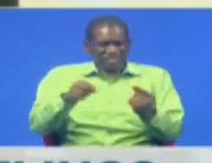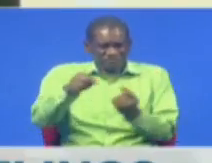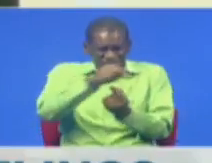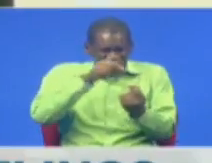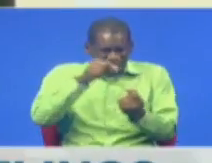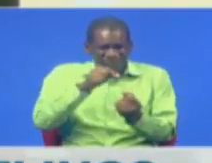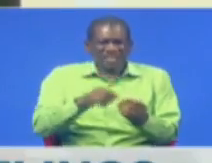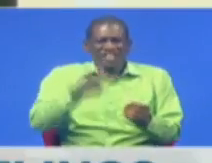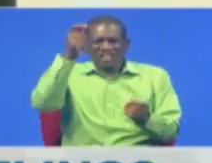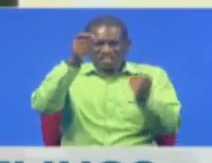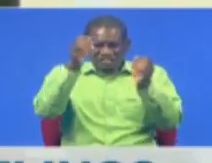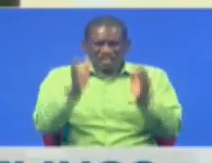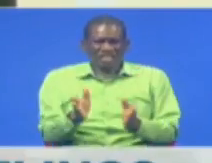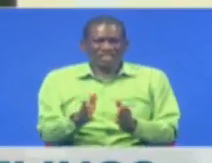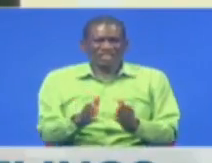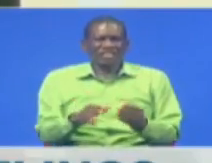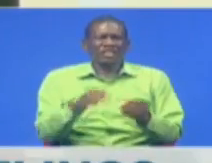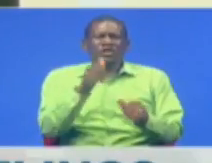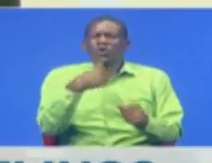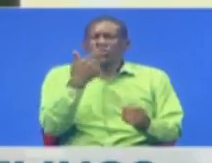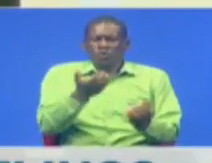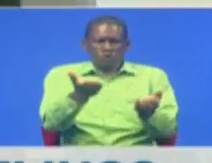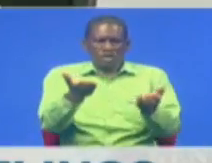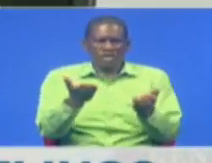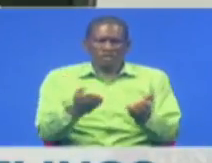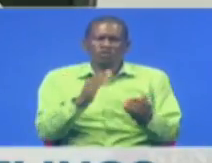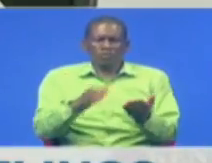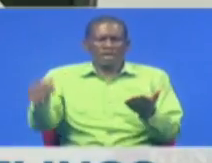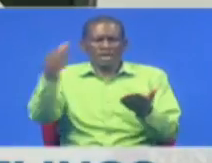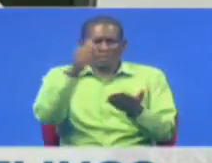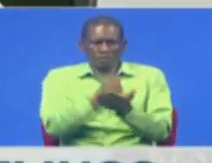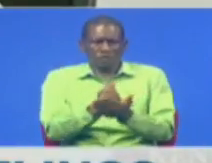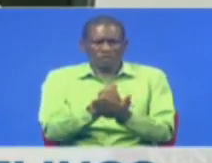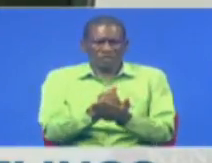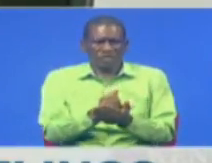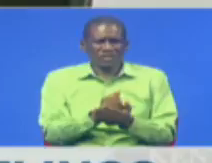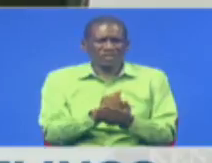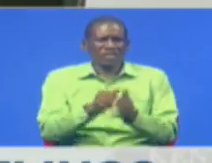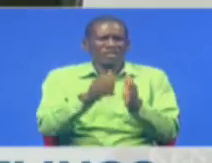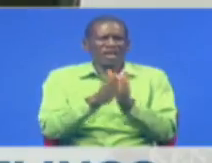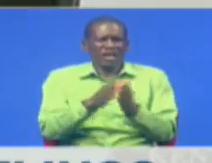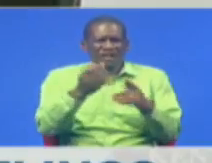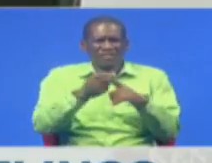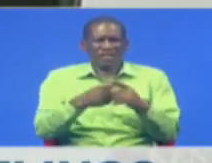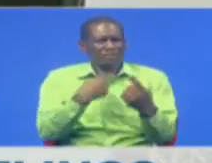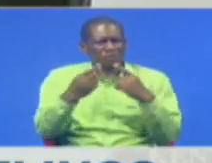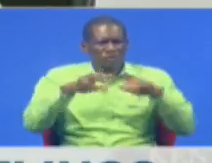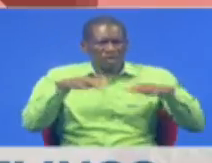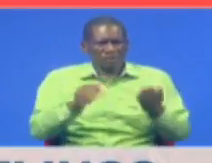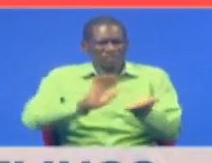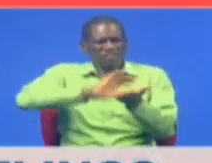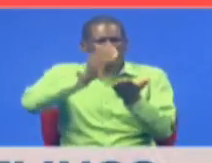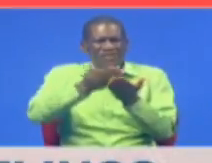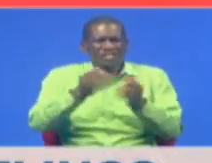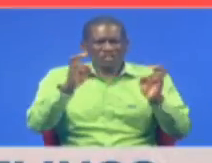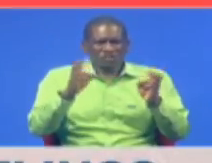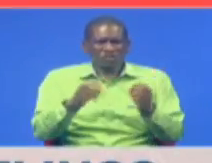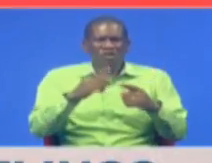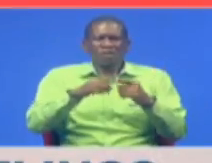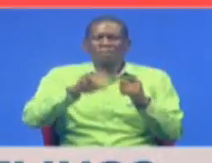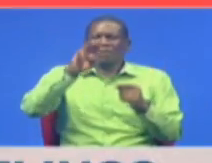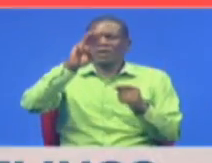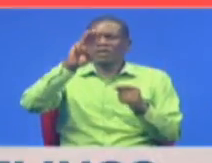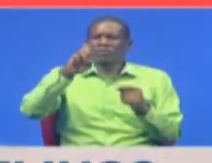the judges that need to be appointed. And then I'm talking about the funding issues. But Murgor